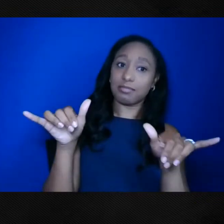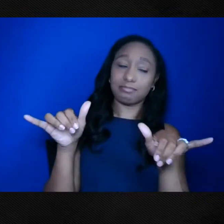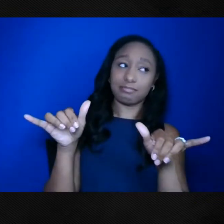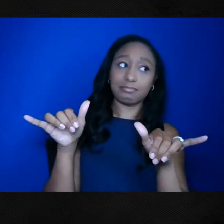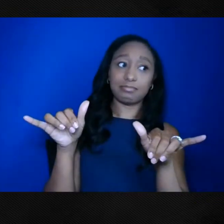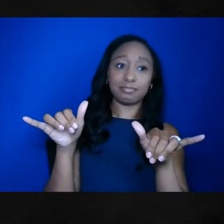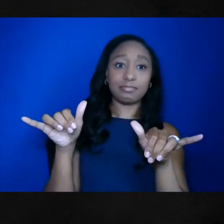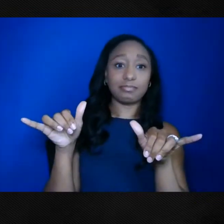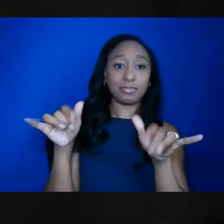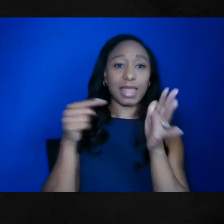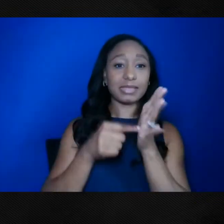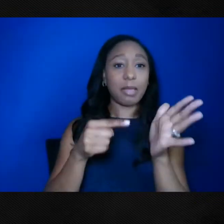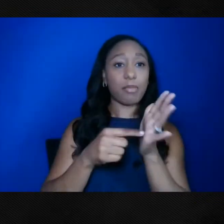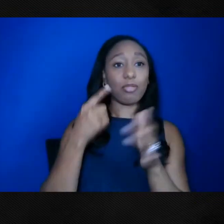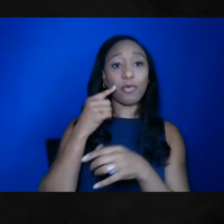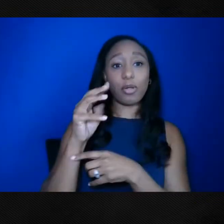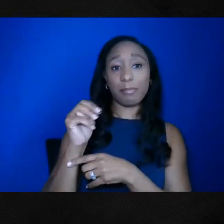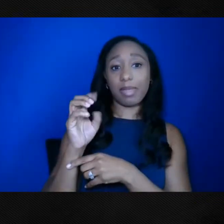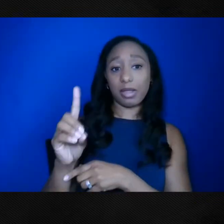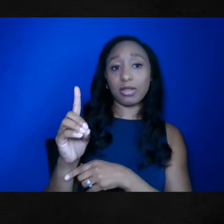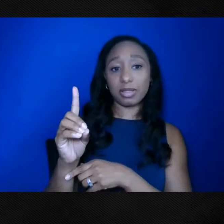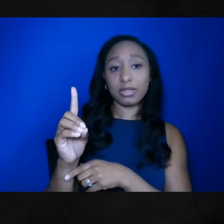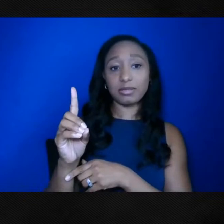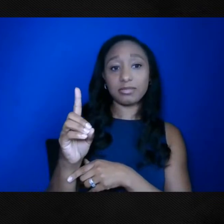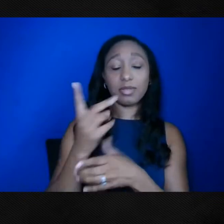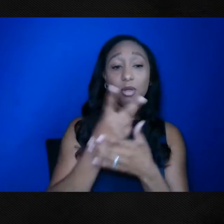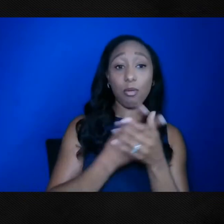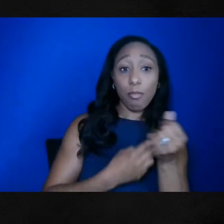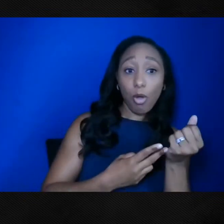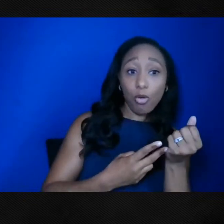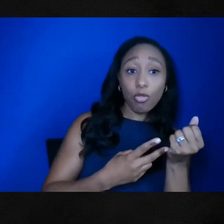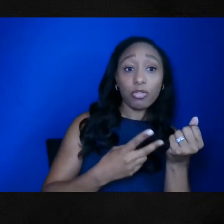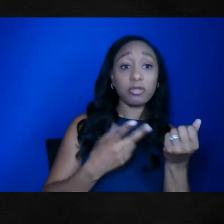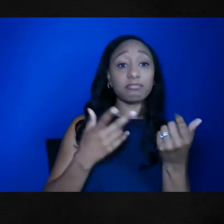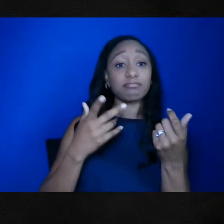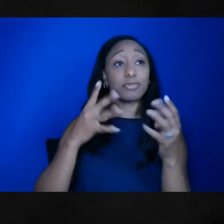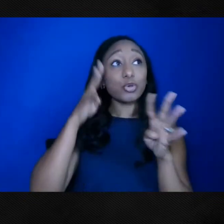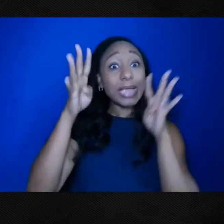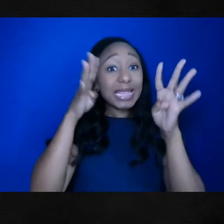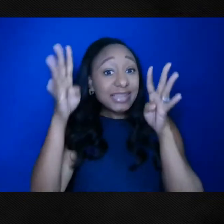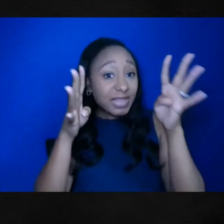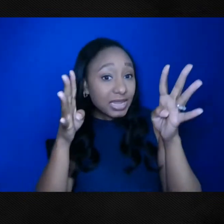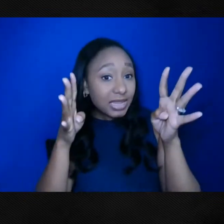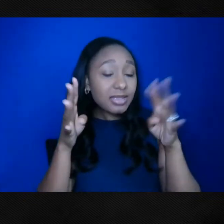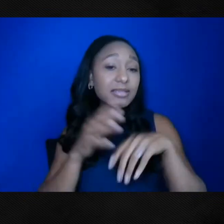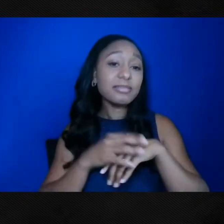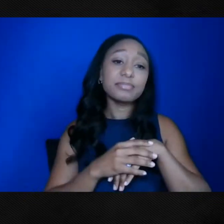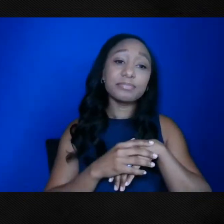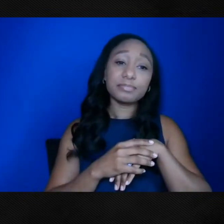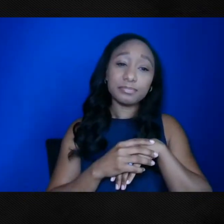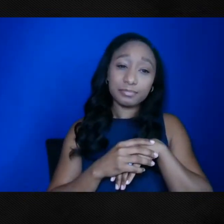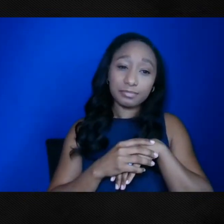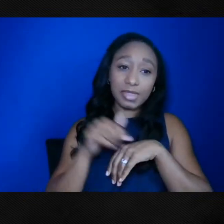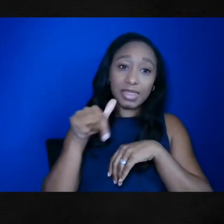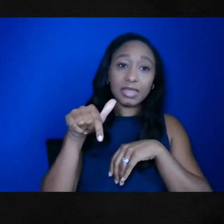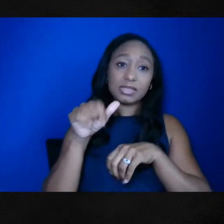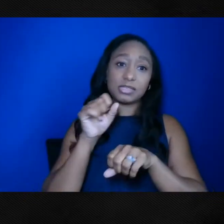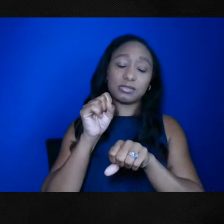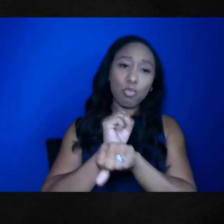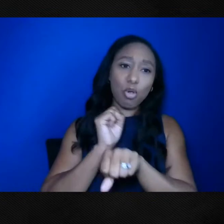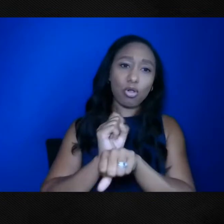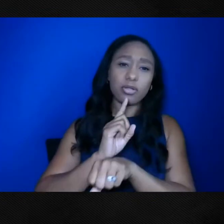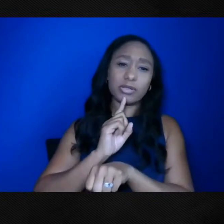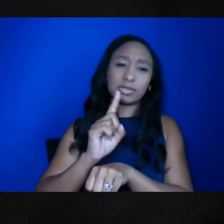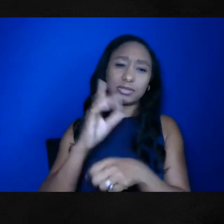role as a border state, giving us both tensions and creativity. This border state conflict is most evident